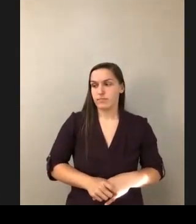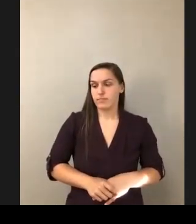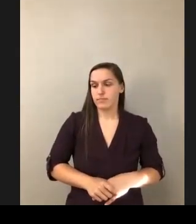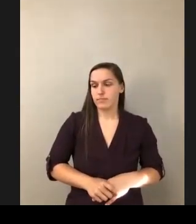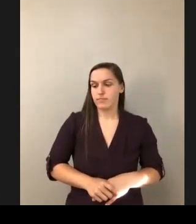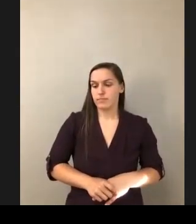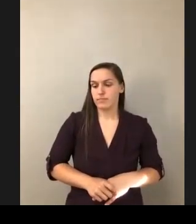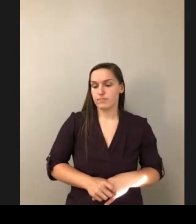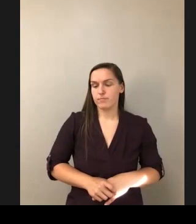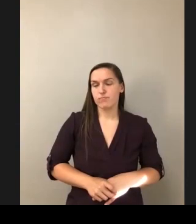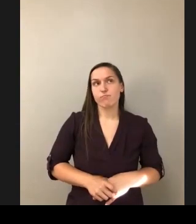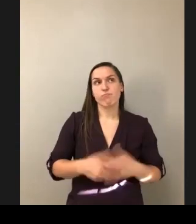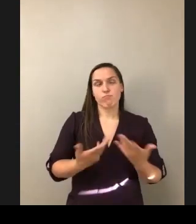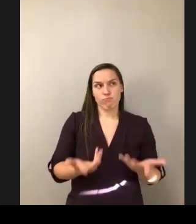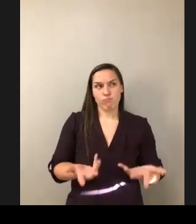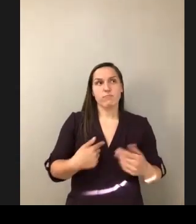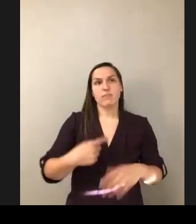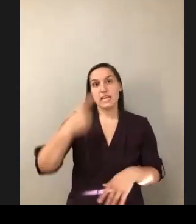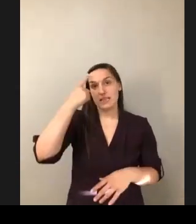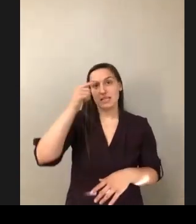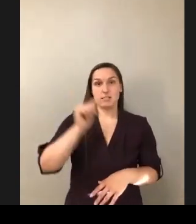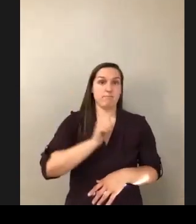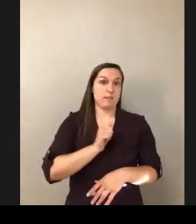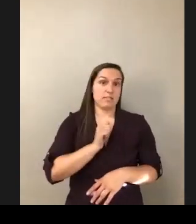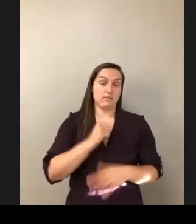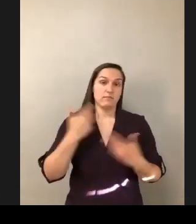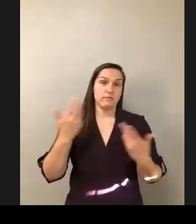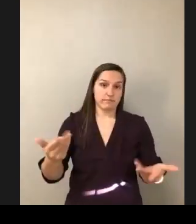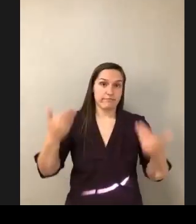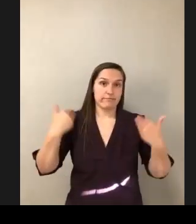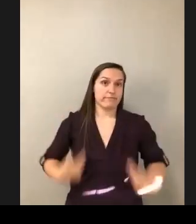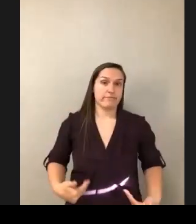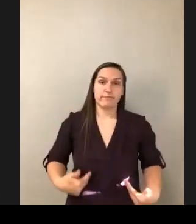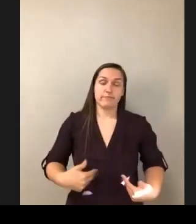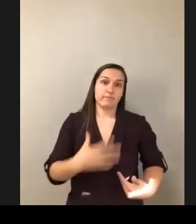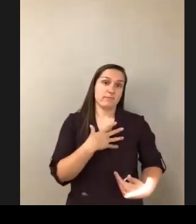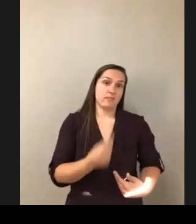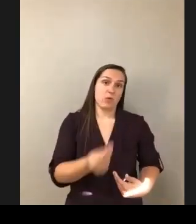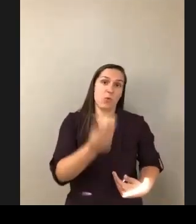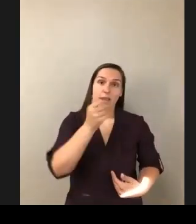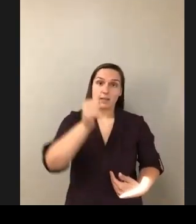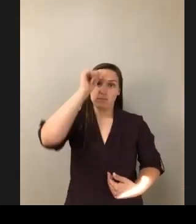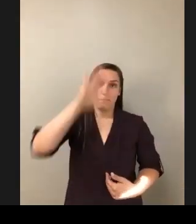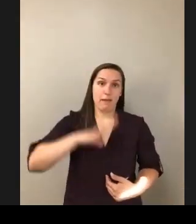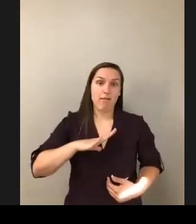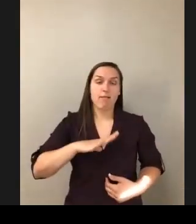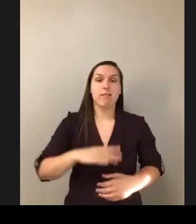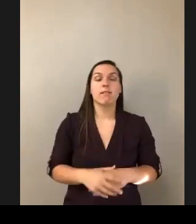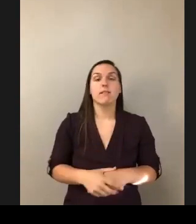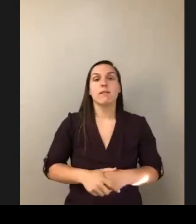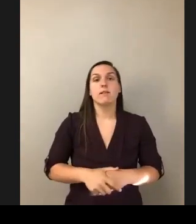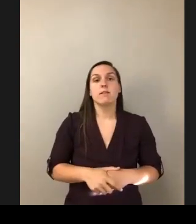Yeah, I think that for me, as a white male,